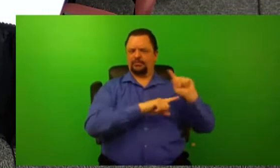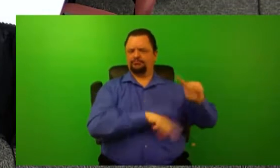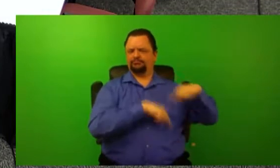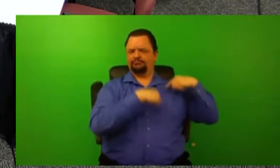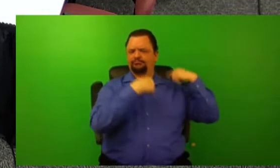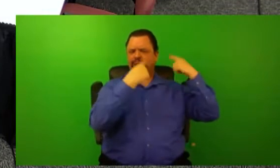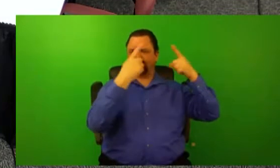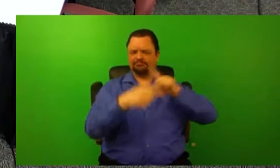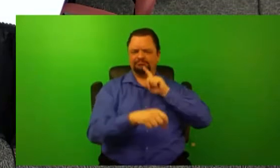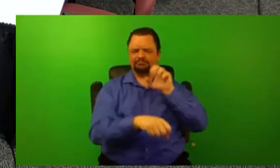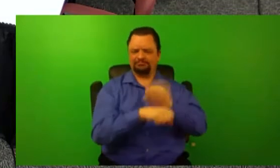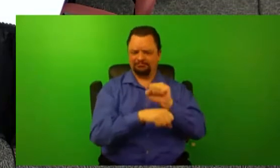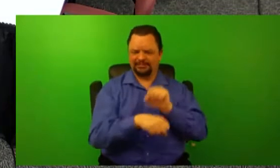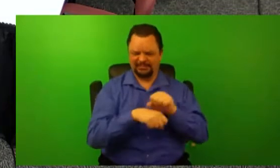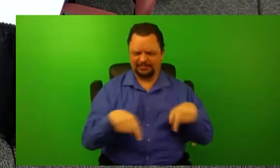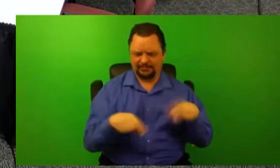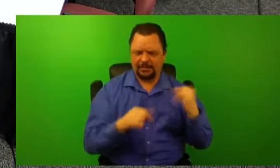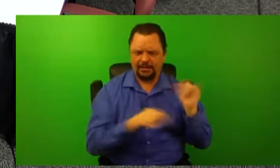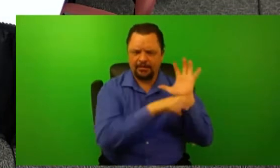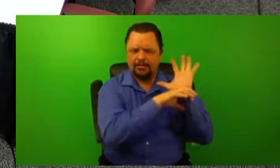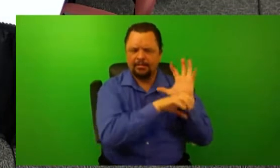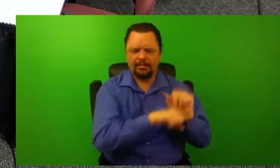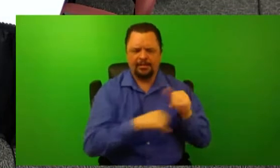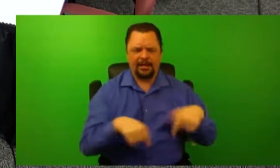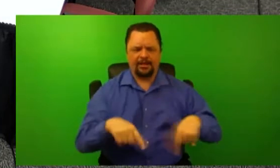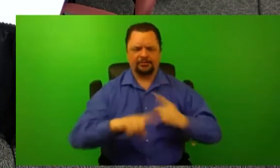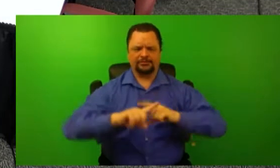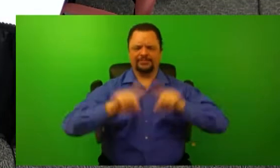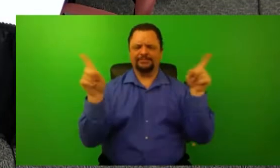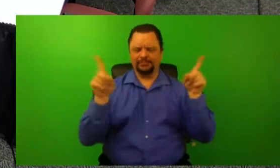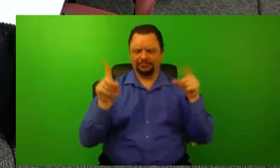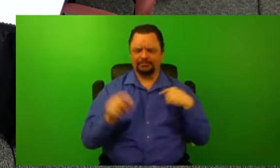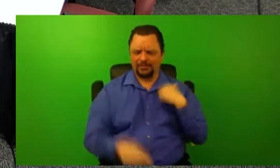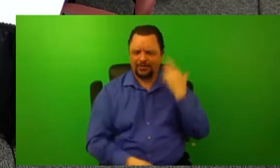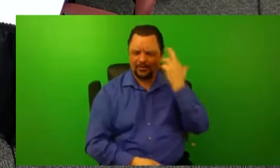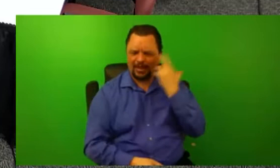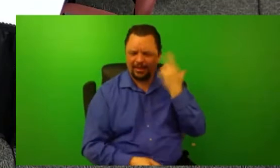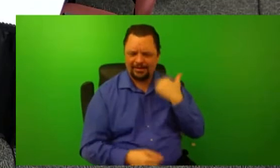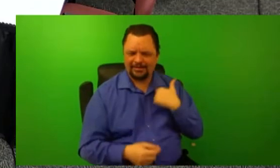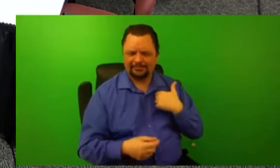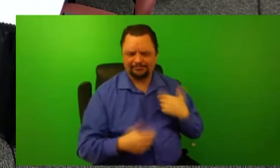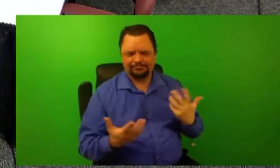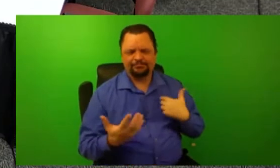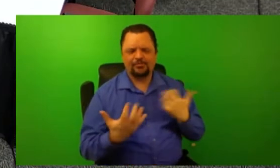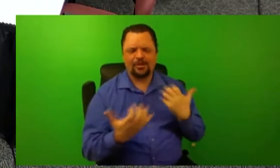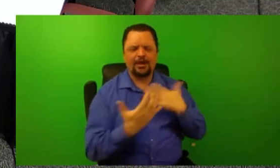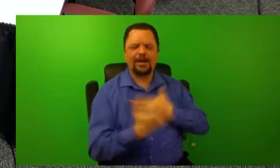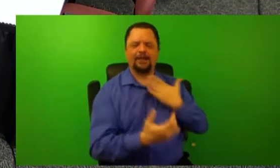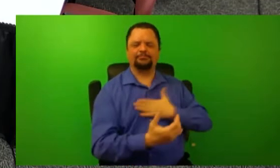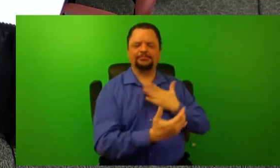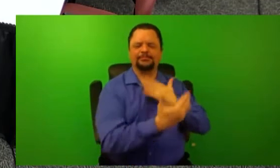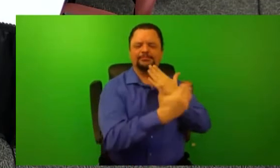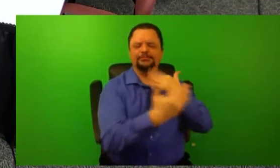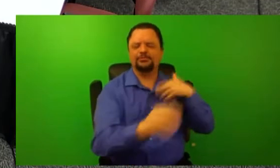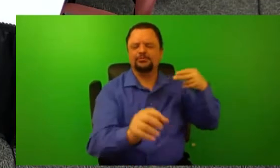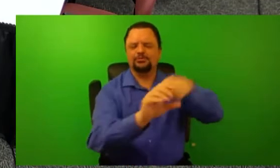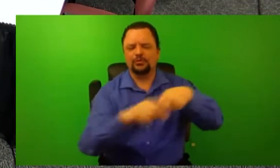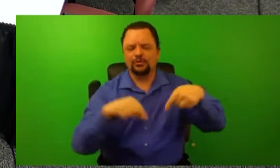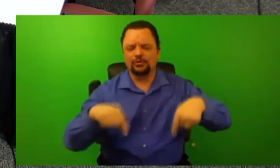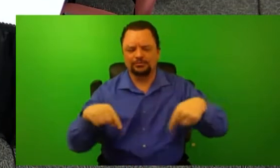off for any other reason. So happy to be able to still join you and participate today, but thank you for your patience with my being